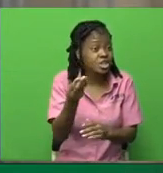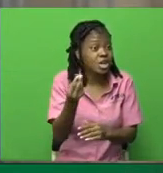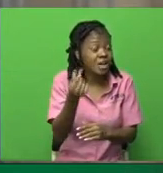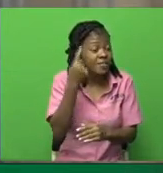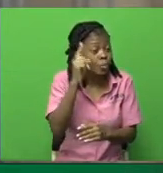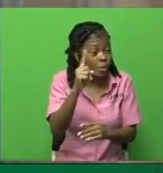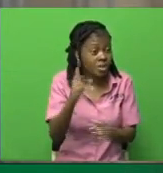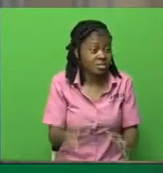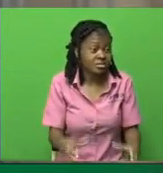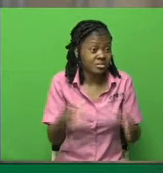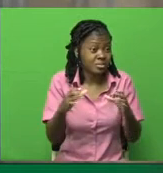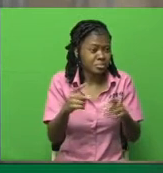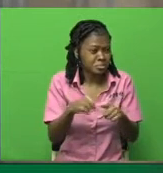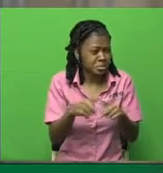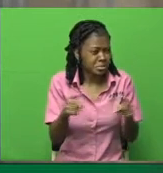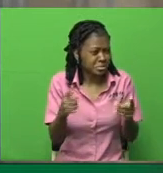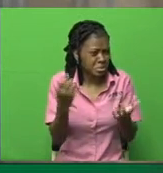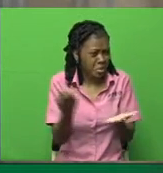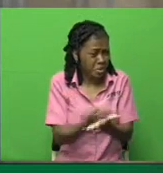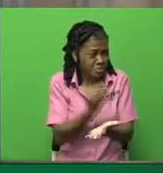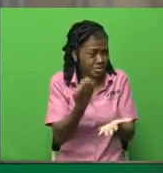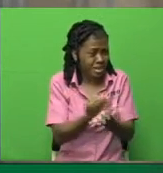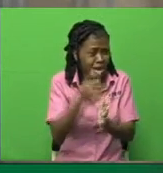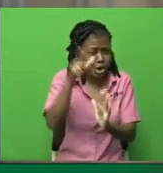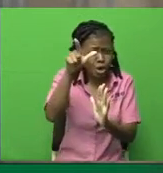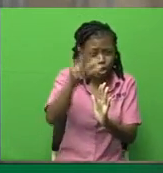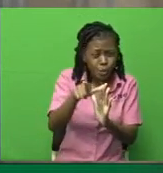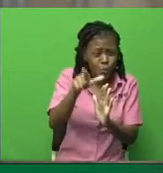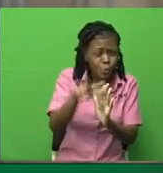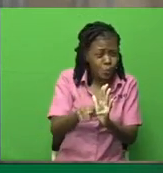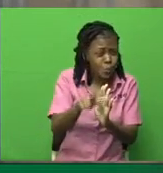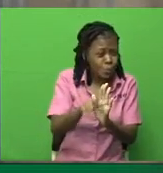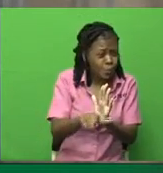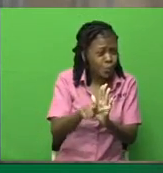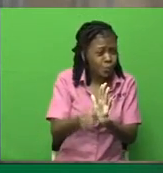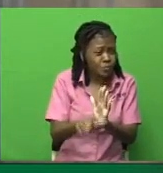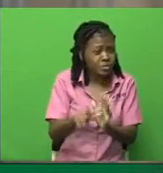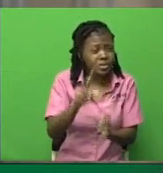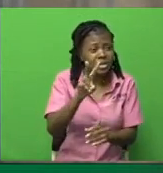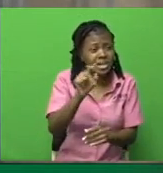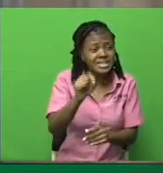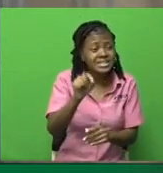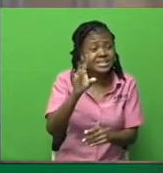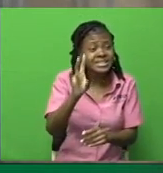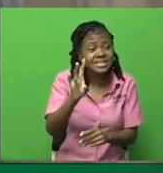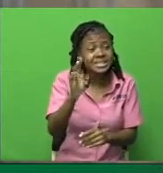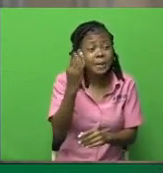had in that year the lowest deficit in 10 years of 2.7 billion dollars